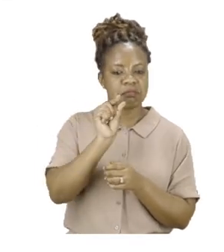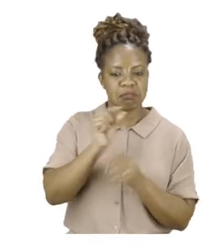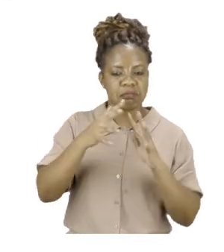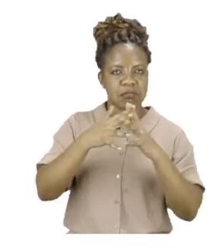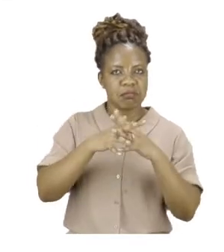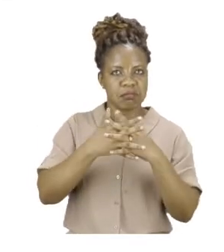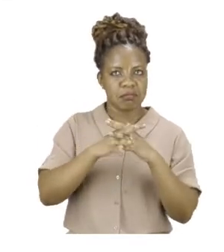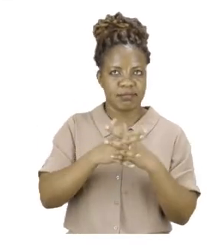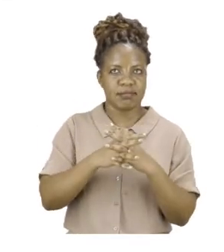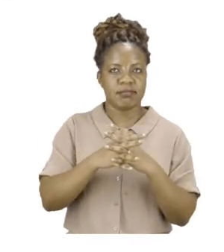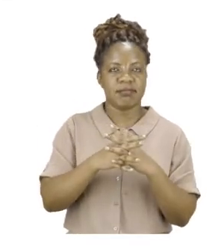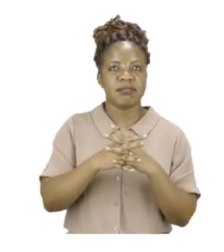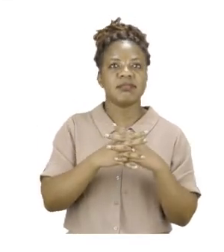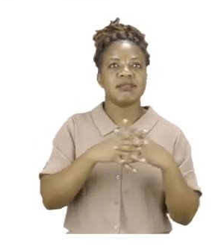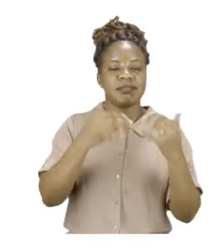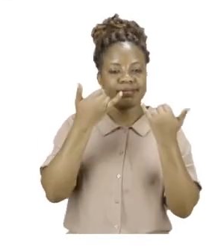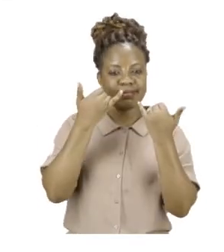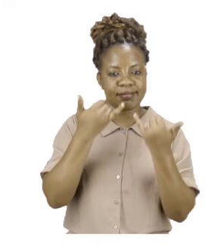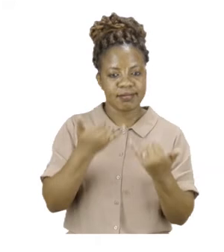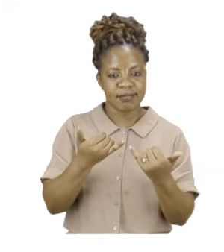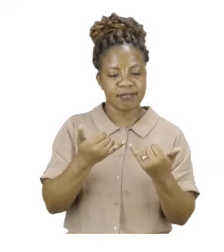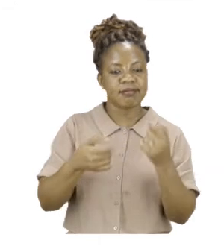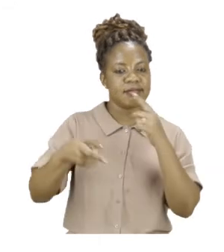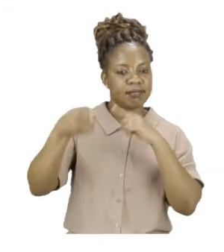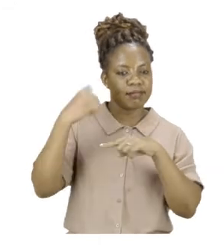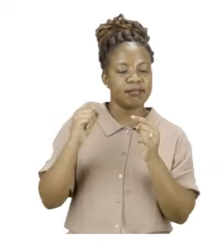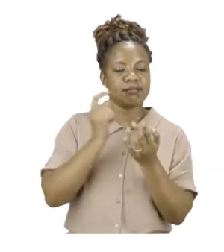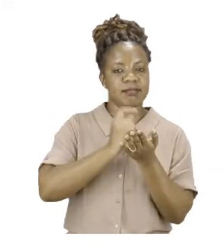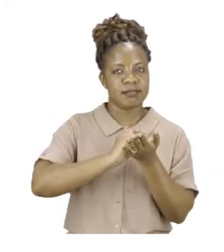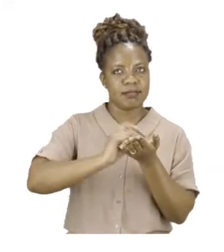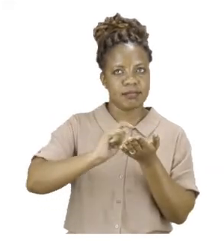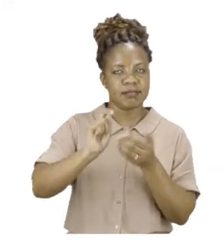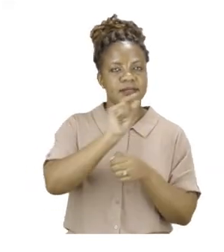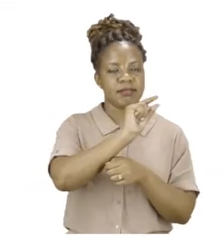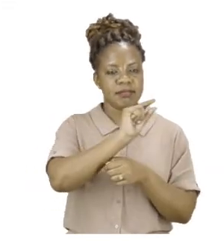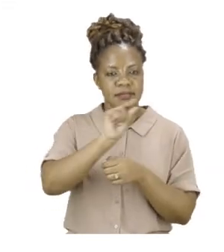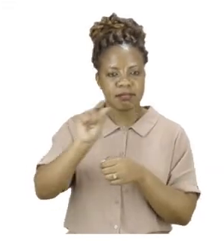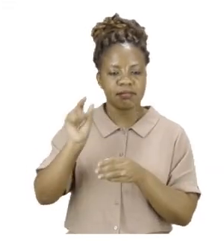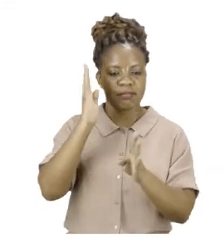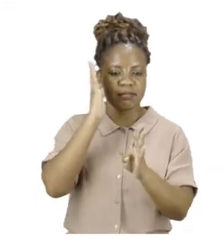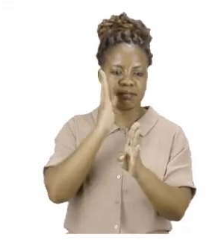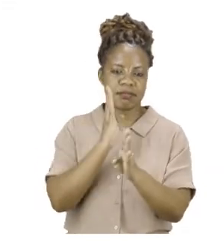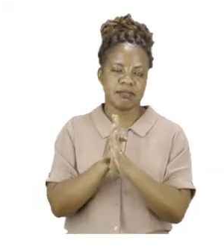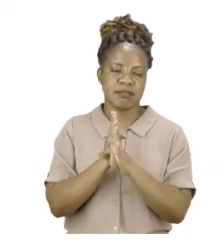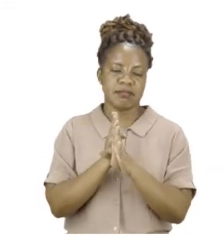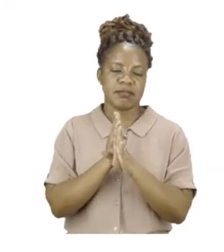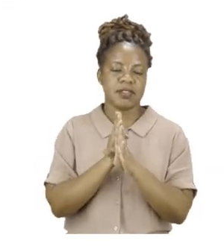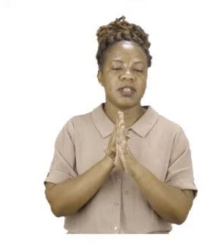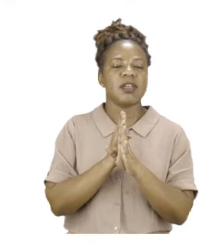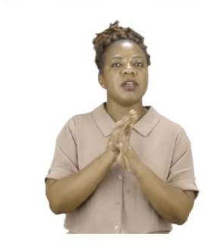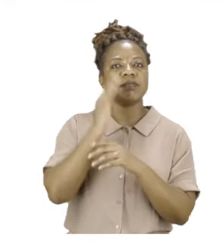our job to write them out again and make sure that the sentence starts with a capital letter